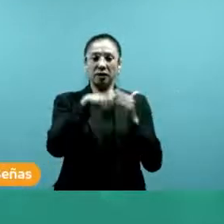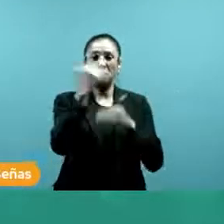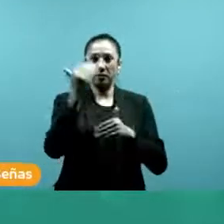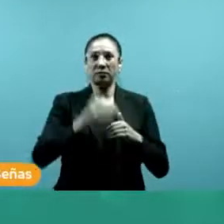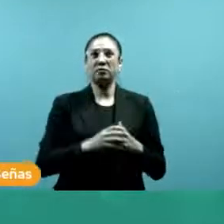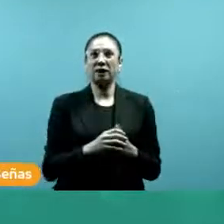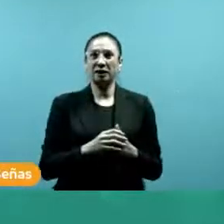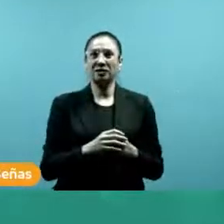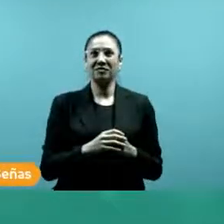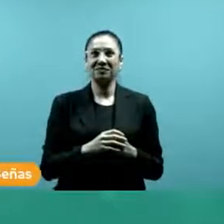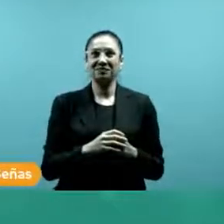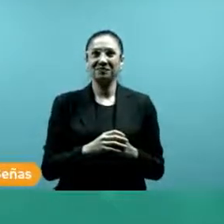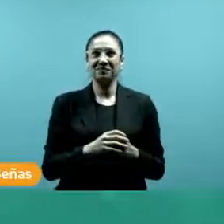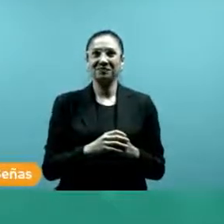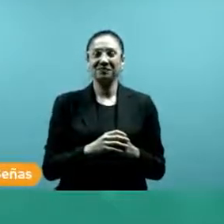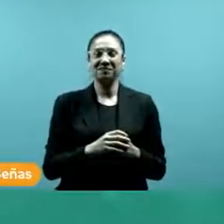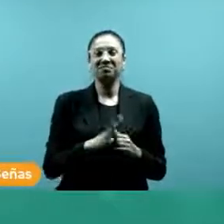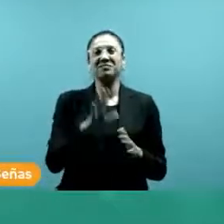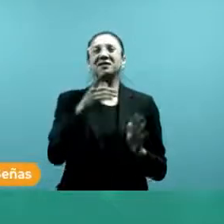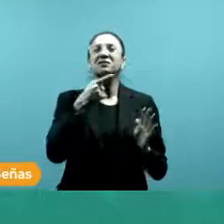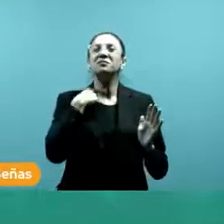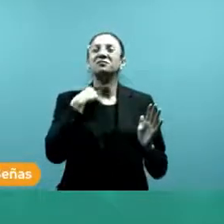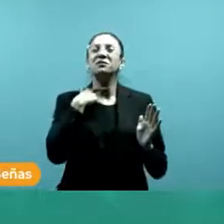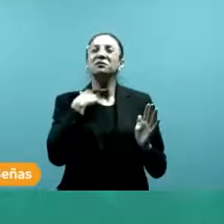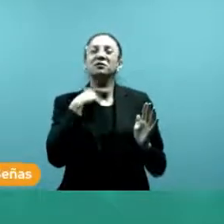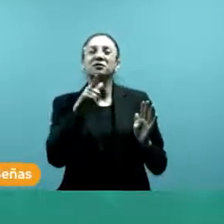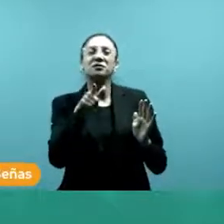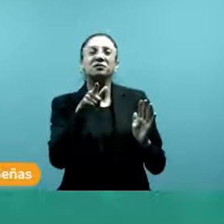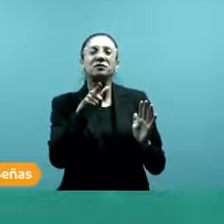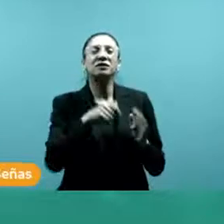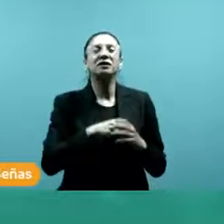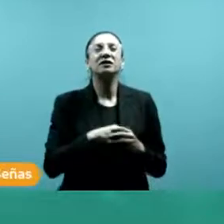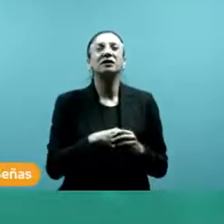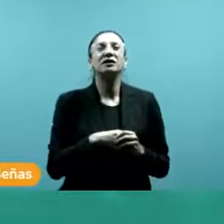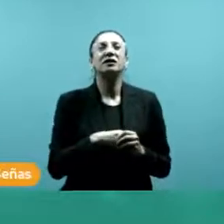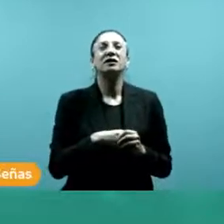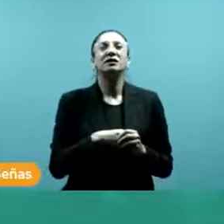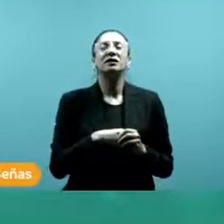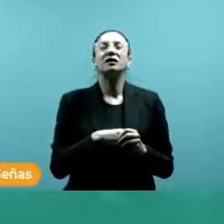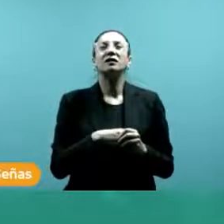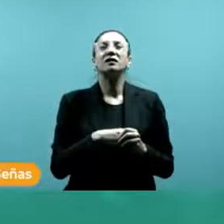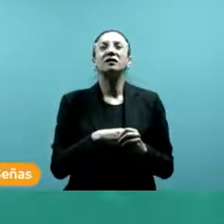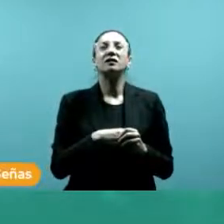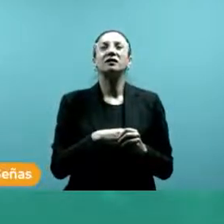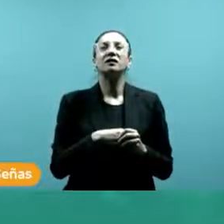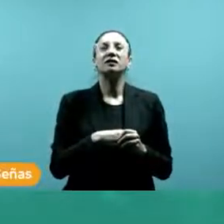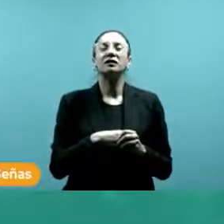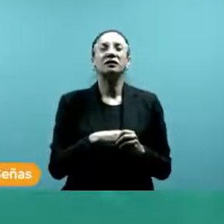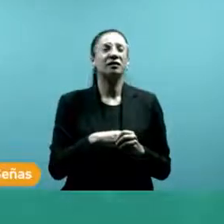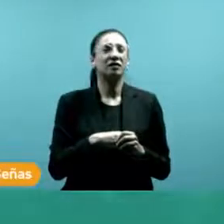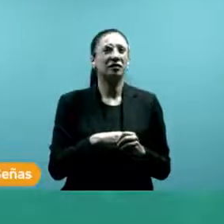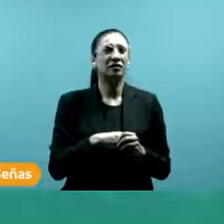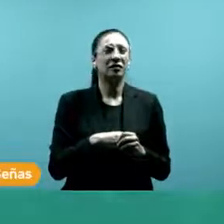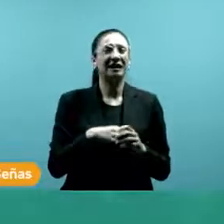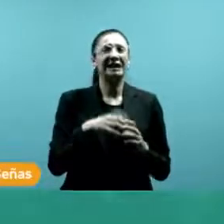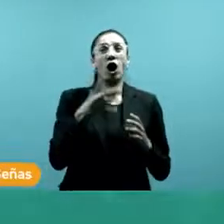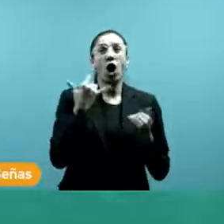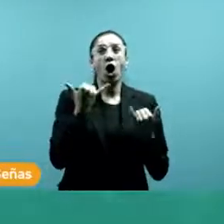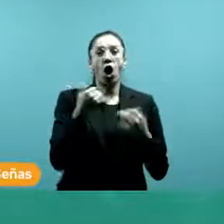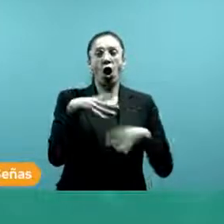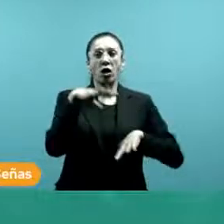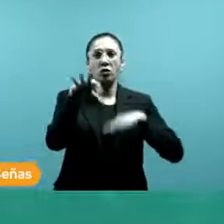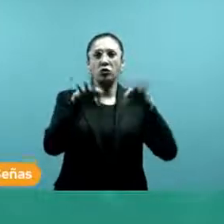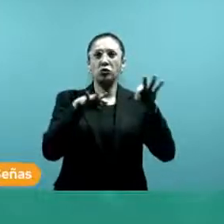things, the memorial and its history, but also the meaning and the symbol of the memorial today.